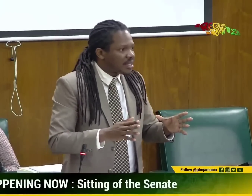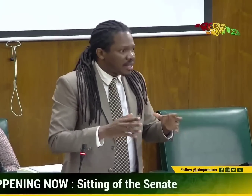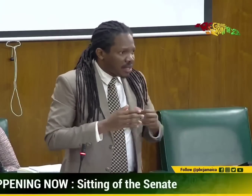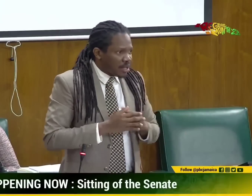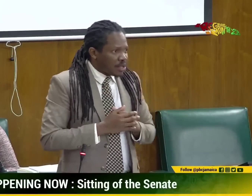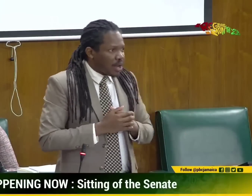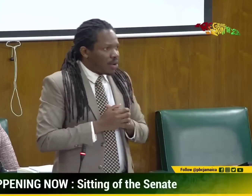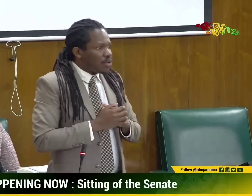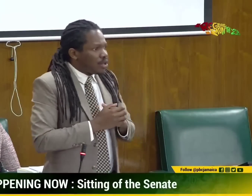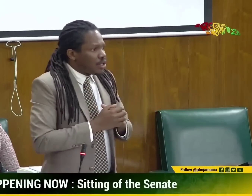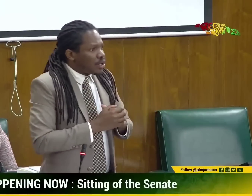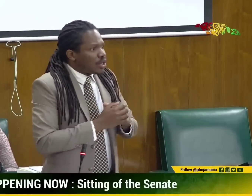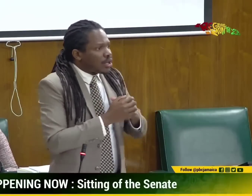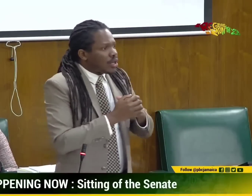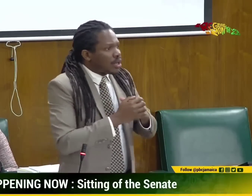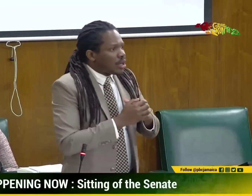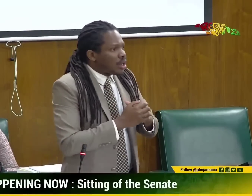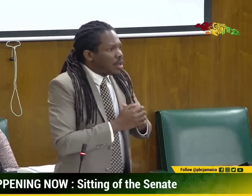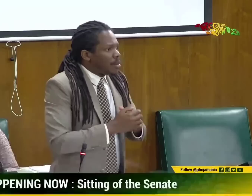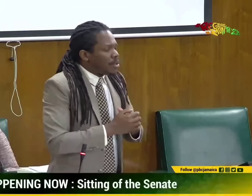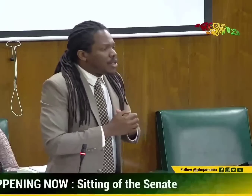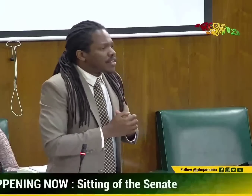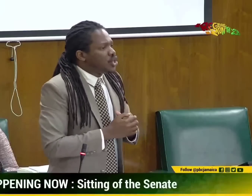disqualifies. No.